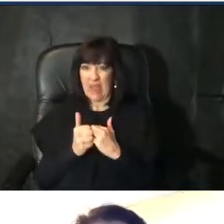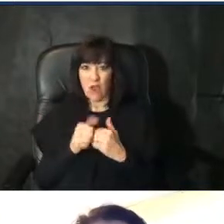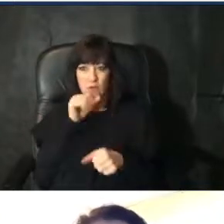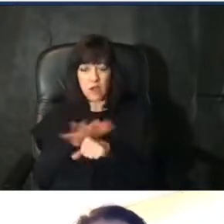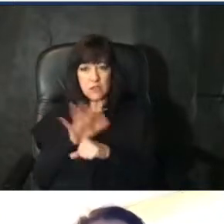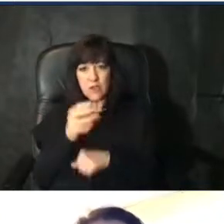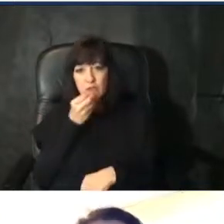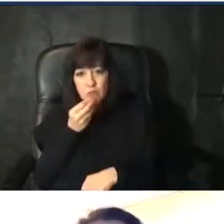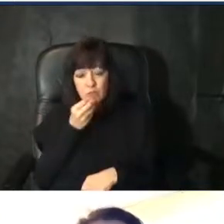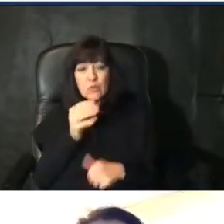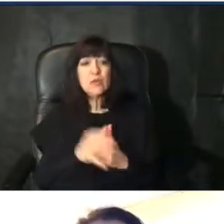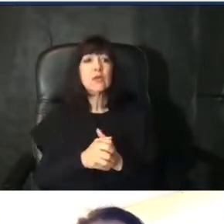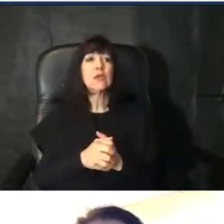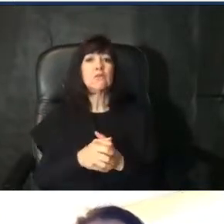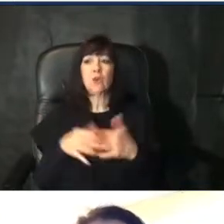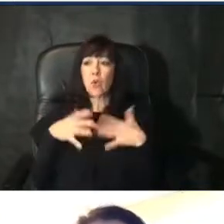for them.